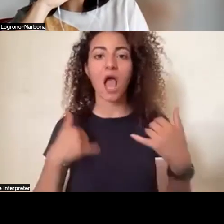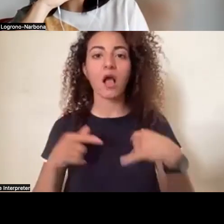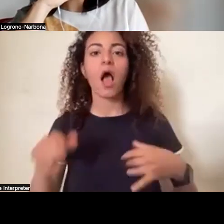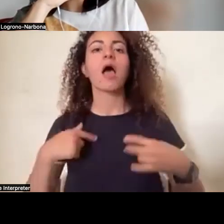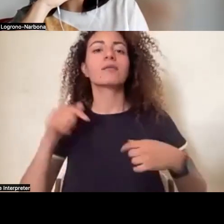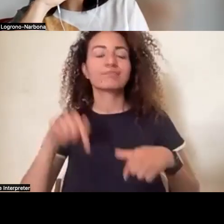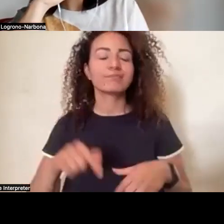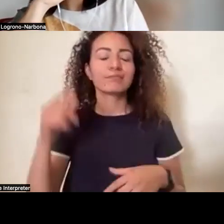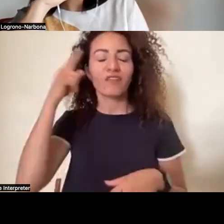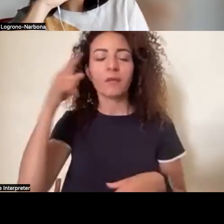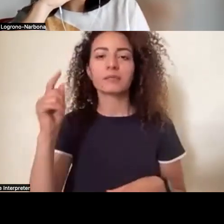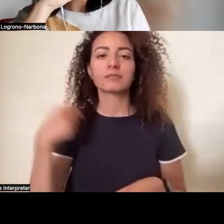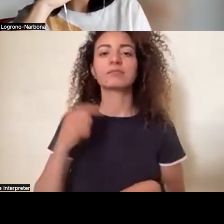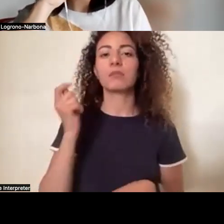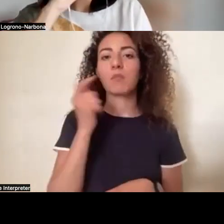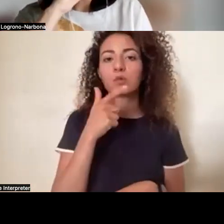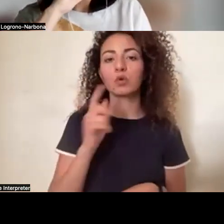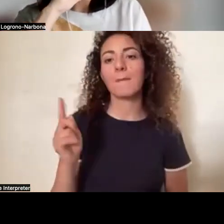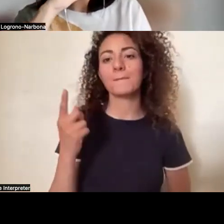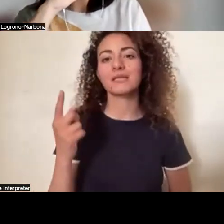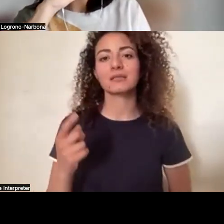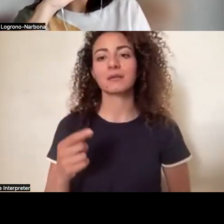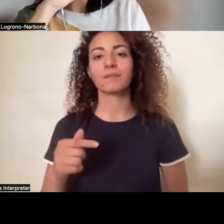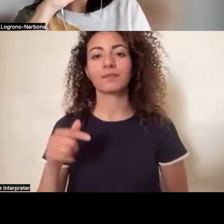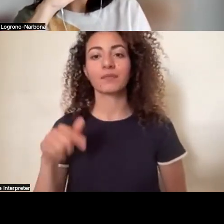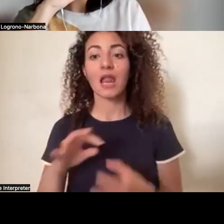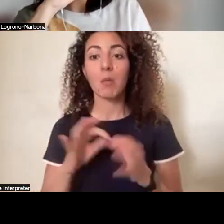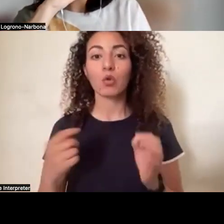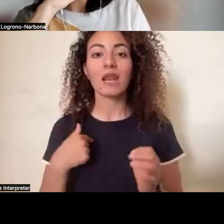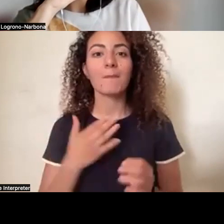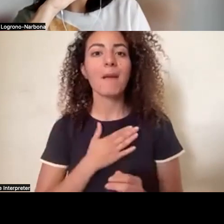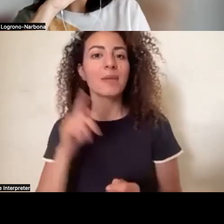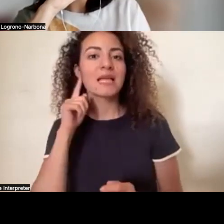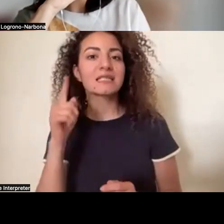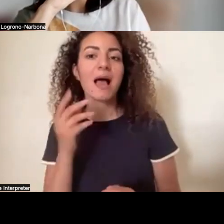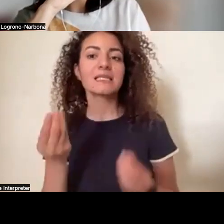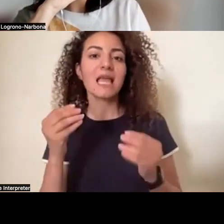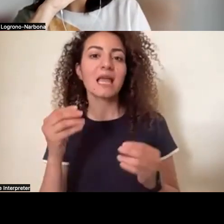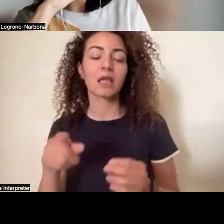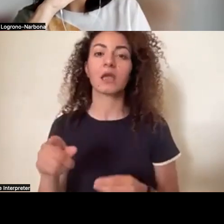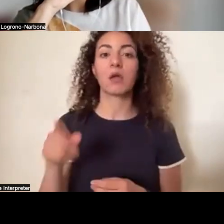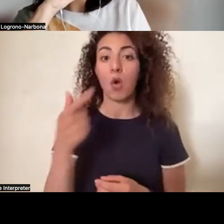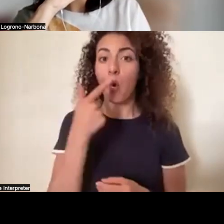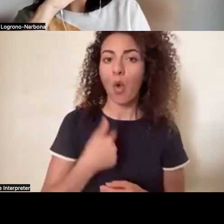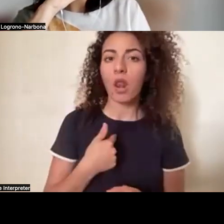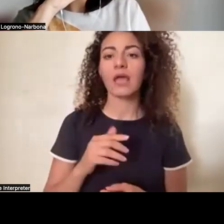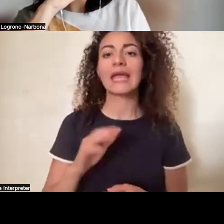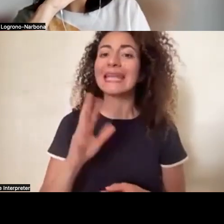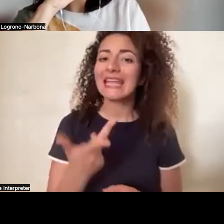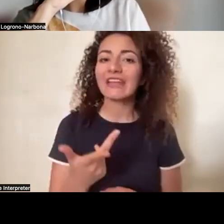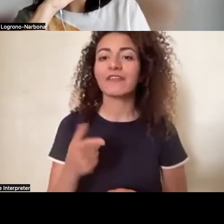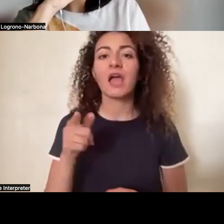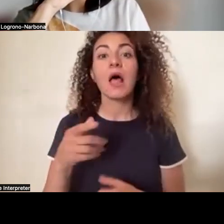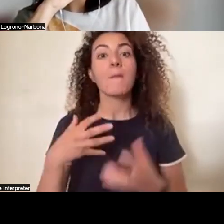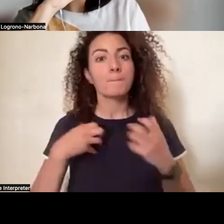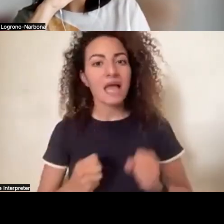ears. But here I would like to hear more from you, Luca, about how are you able to